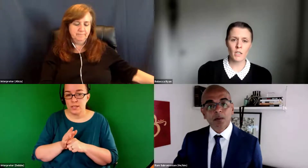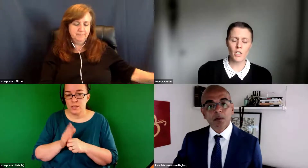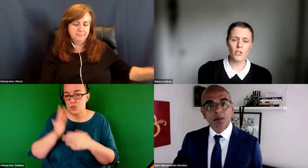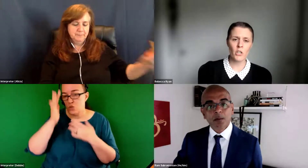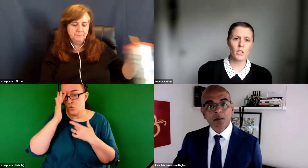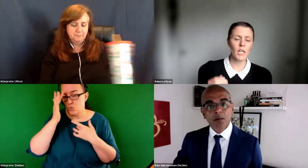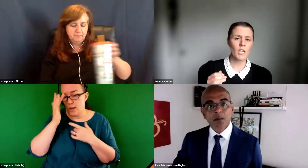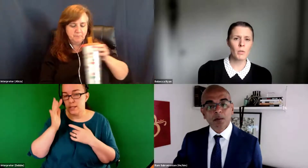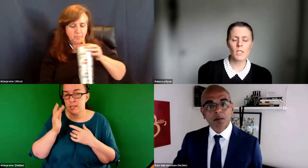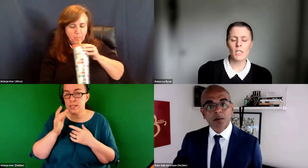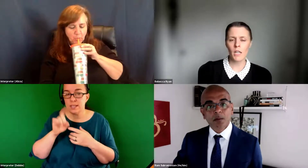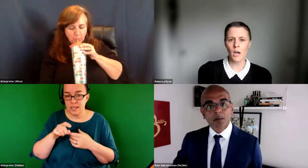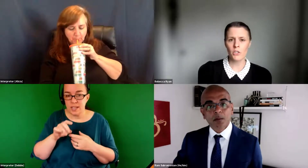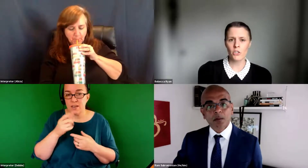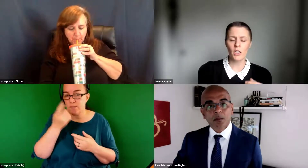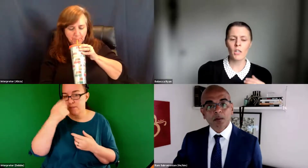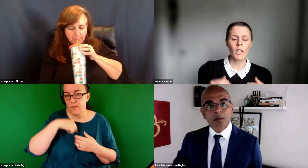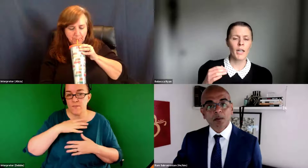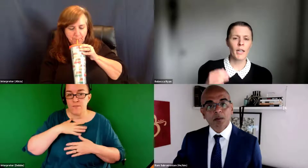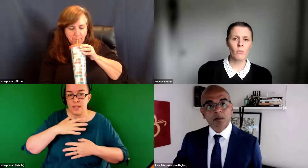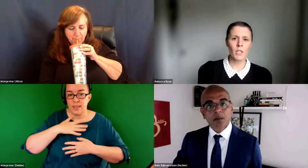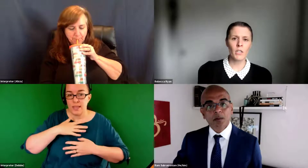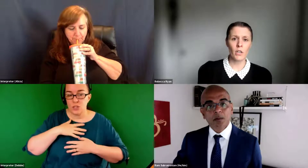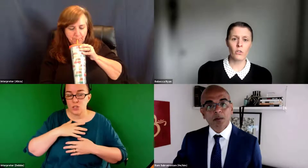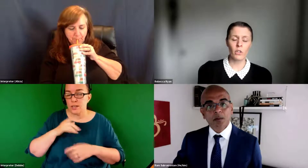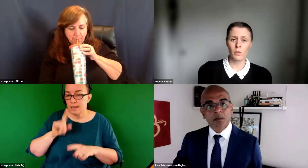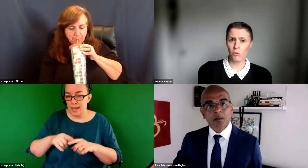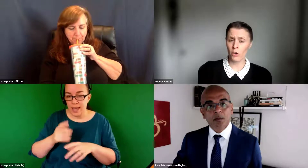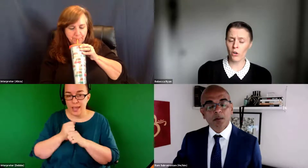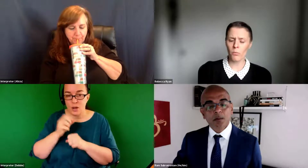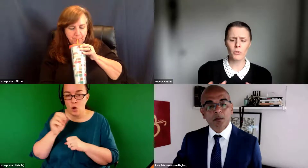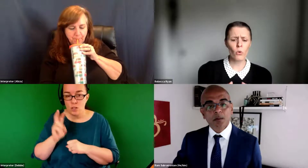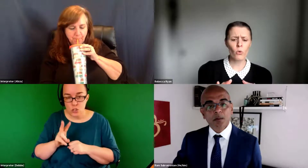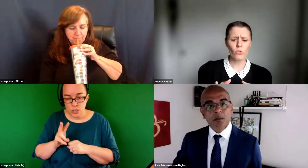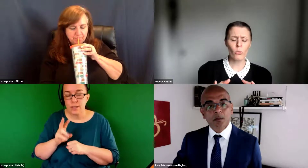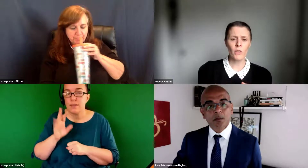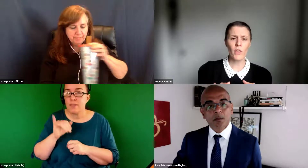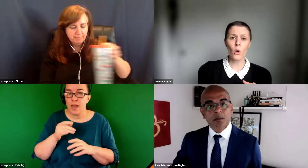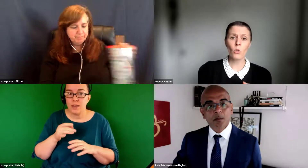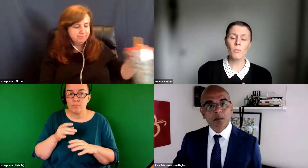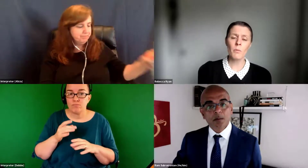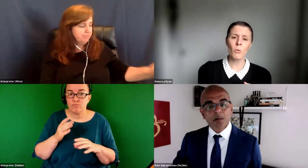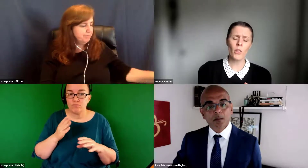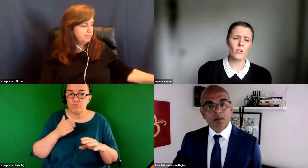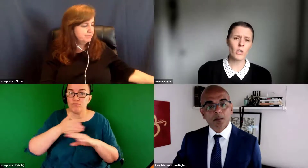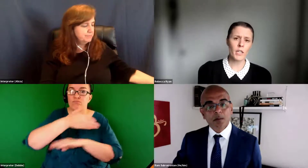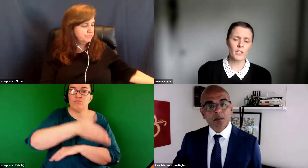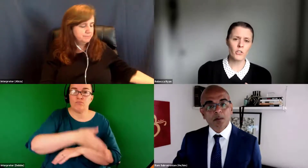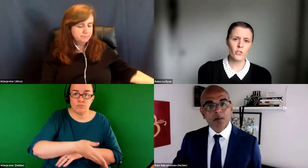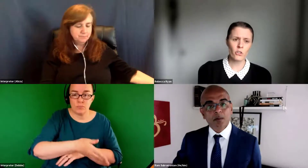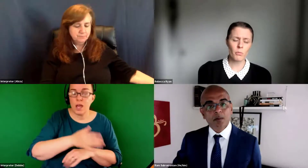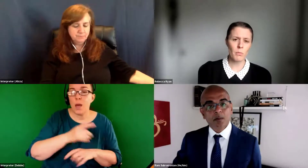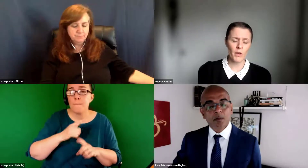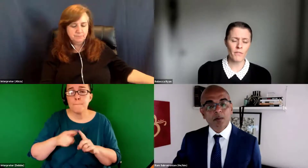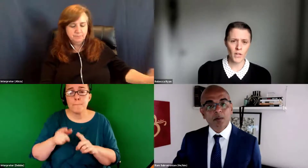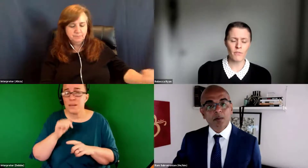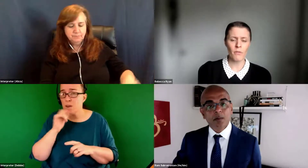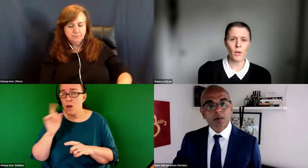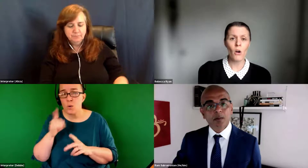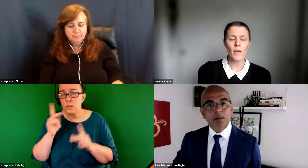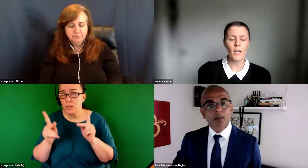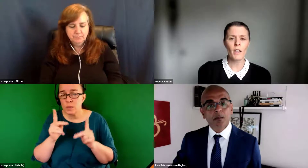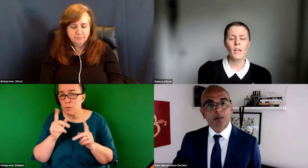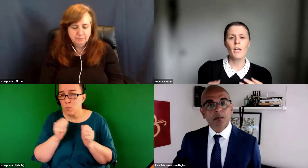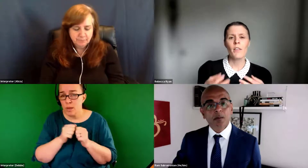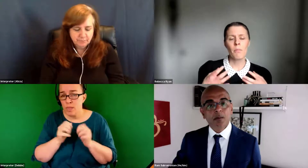of ventilation, the inability to get oxygen, it really does kick them over the curve. But don't think that only people with underlying conditions are the people that have died